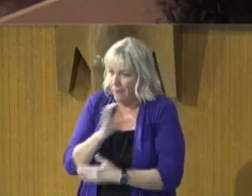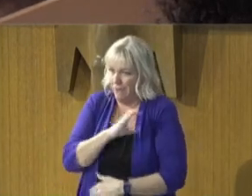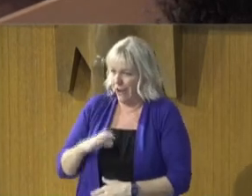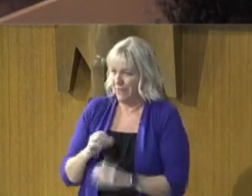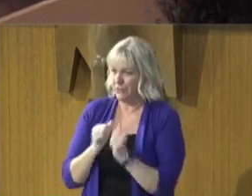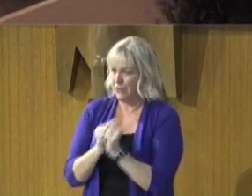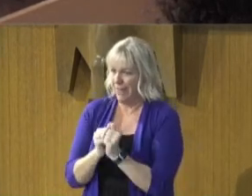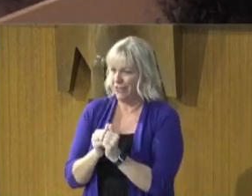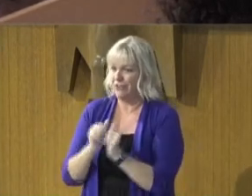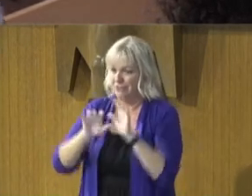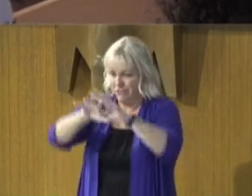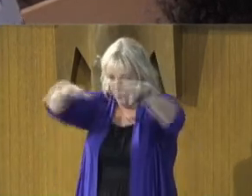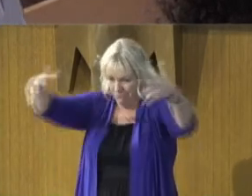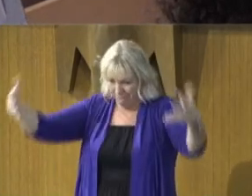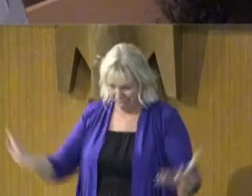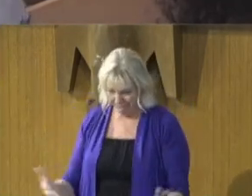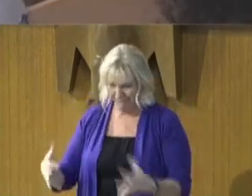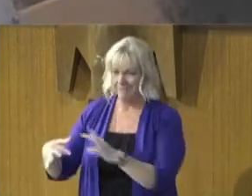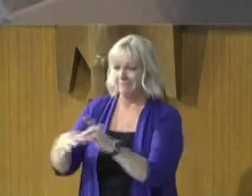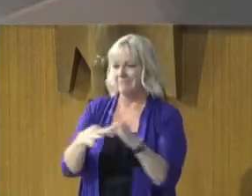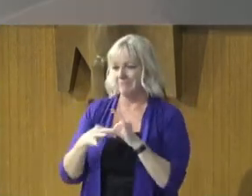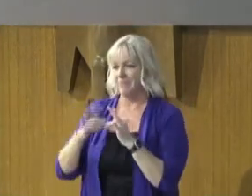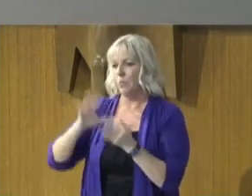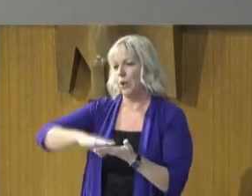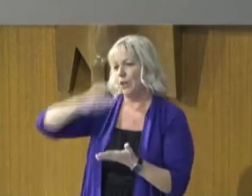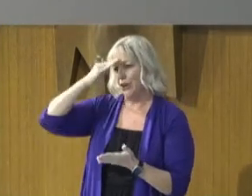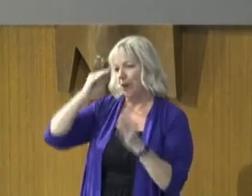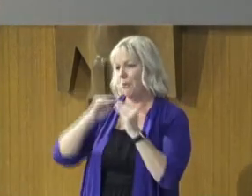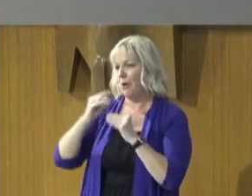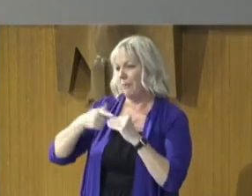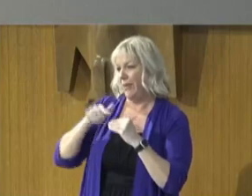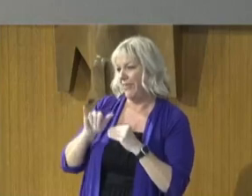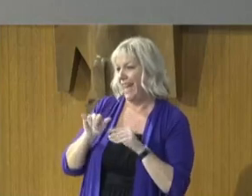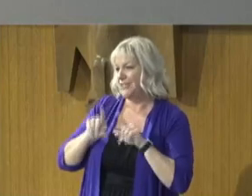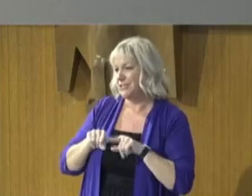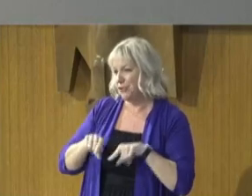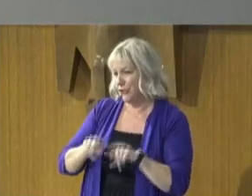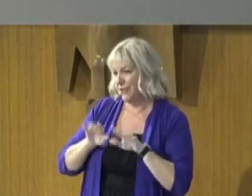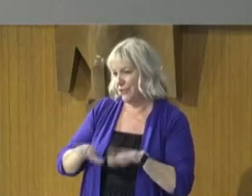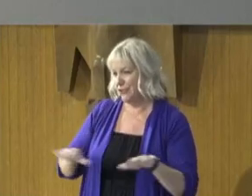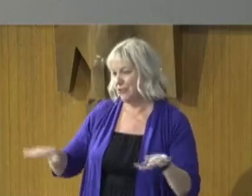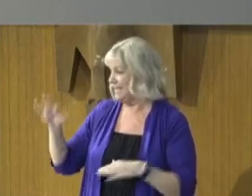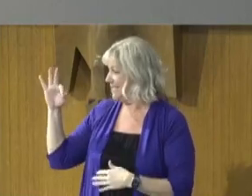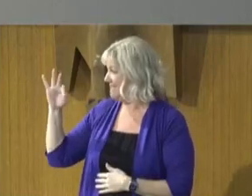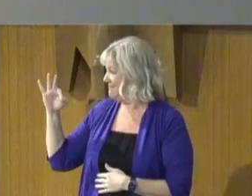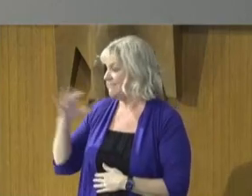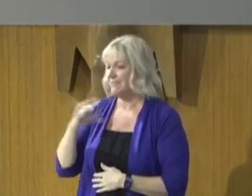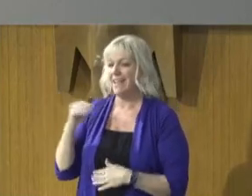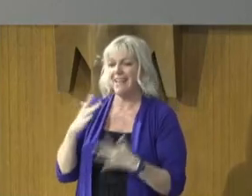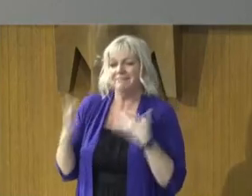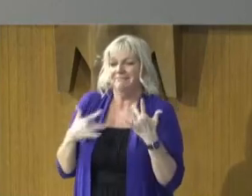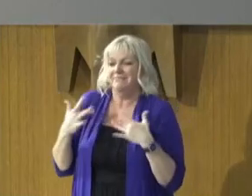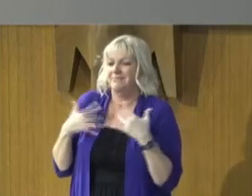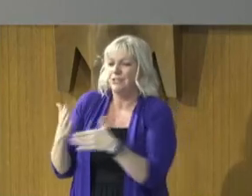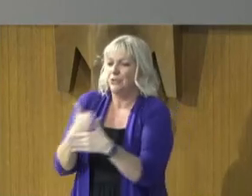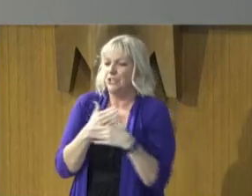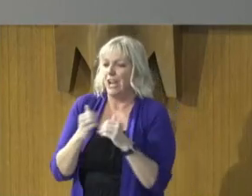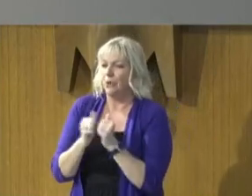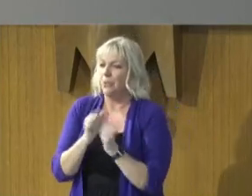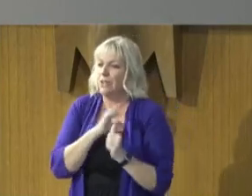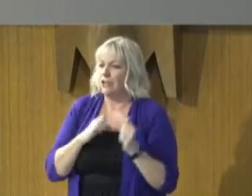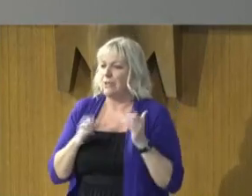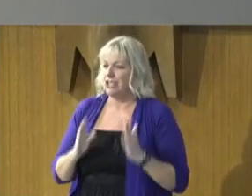And so we will be hearing more about that during our Sermon on the Steps, but we are excited to share that with all Christians around the world on this